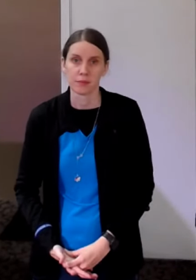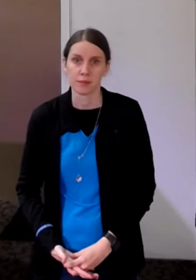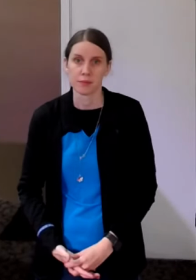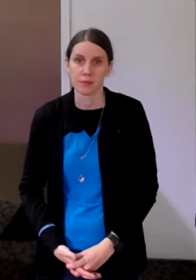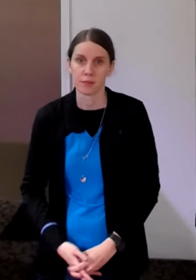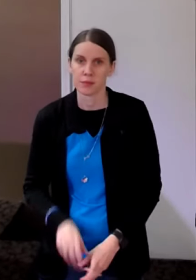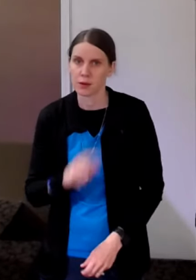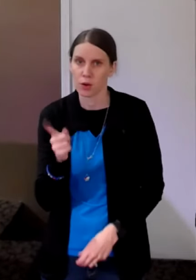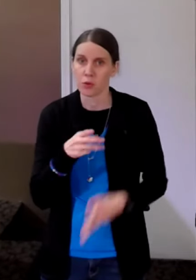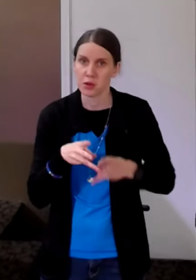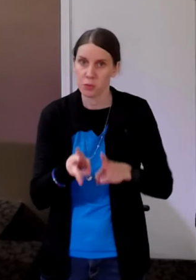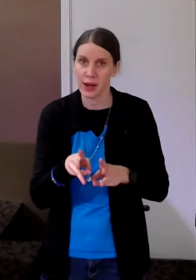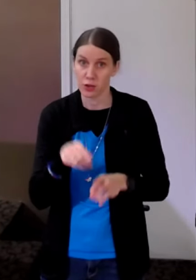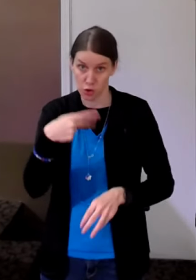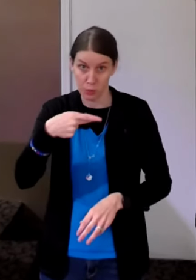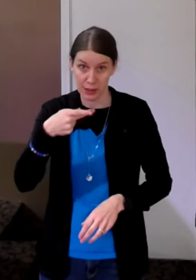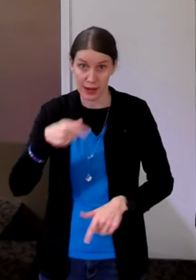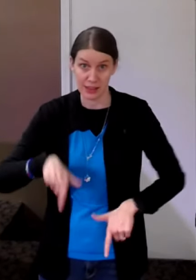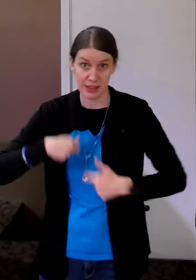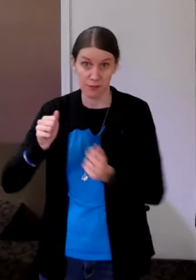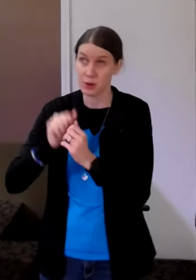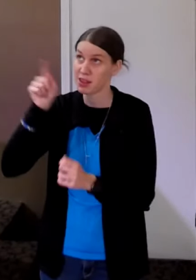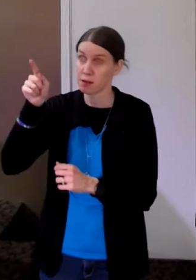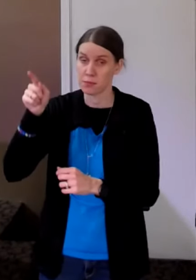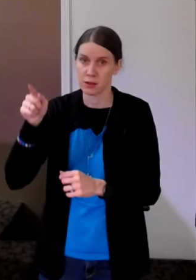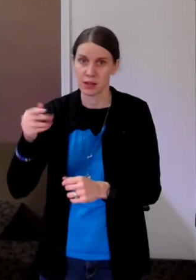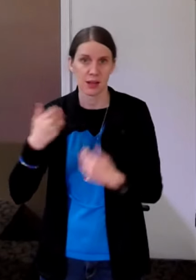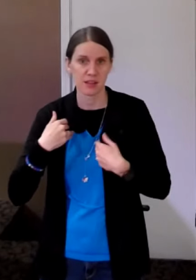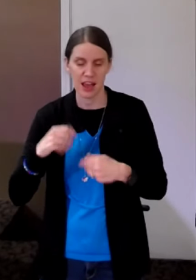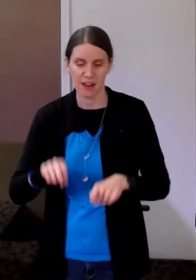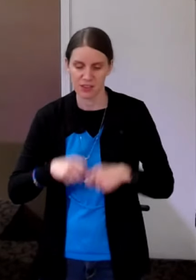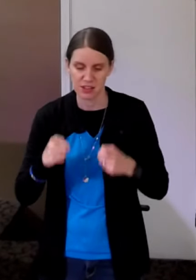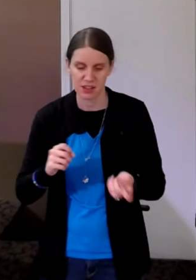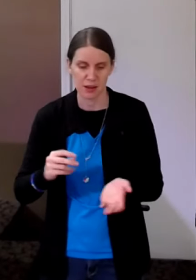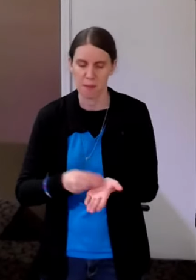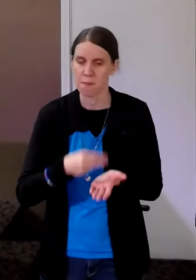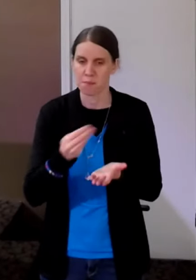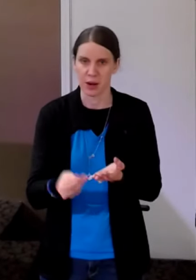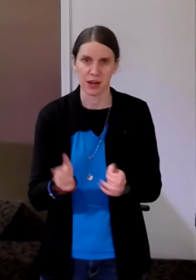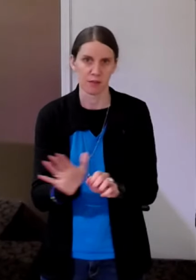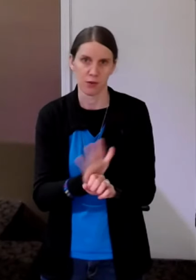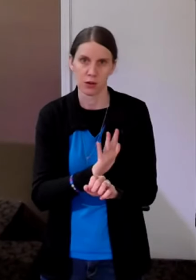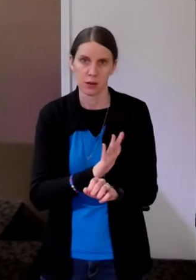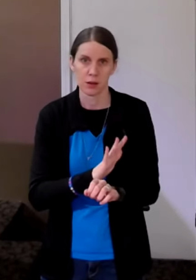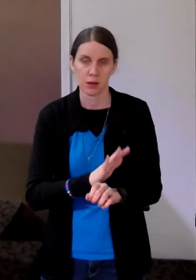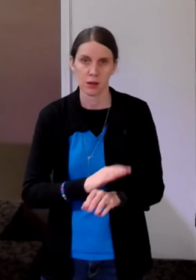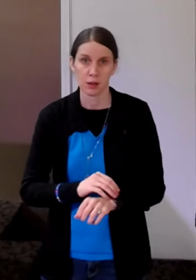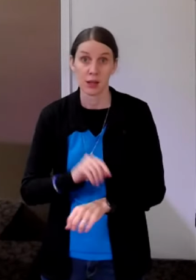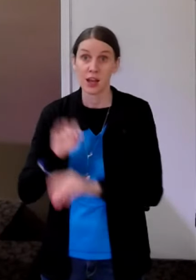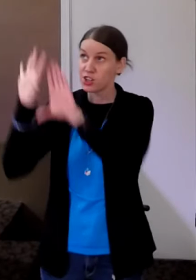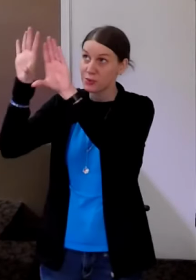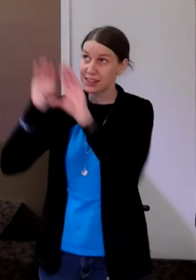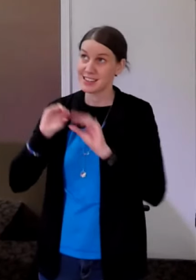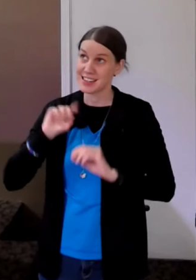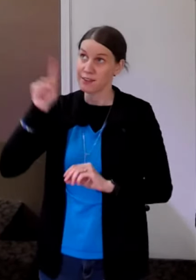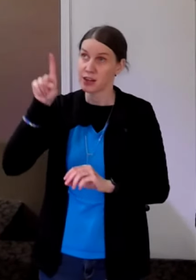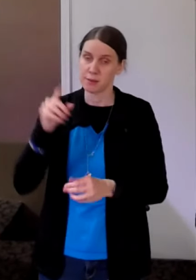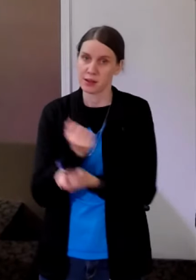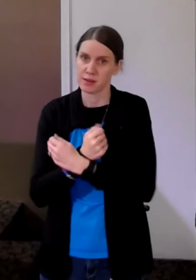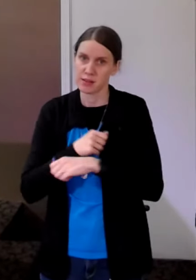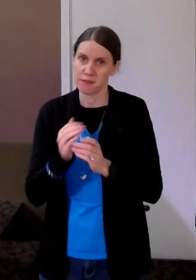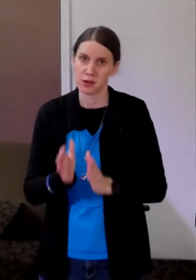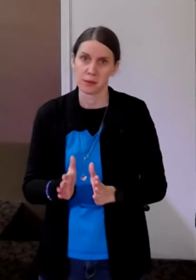The only way we can be with Him is to have our sins paid for, to receive Him as our Savior.